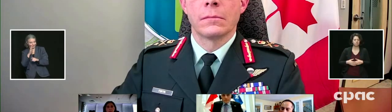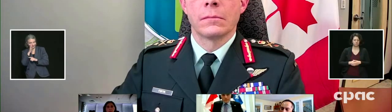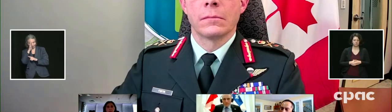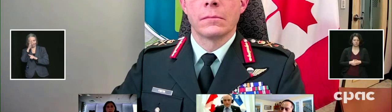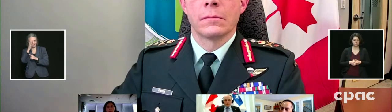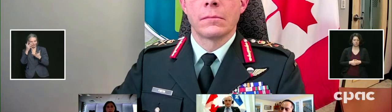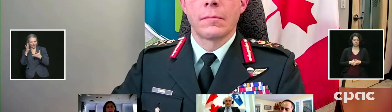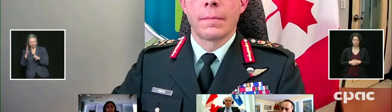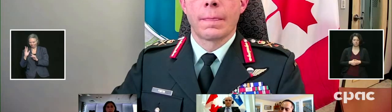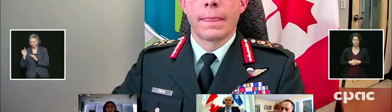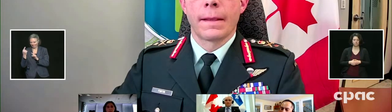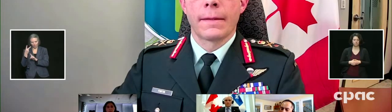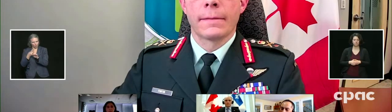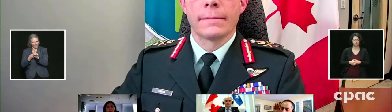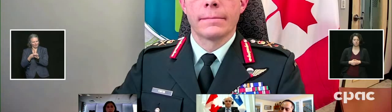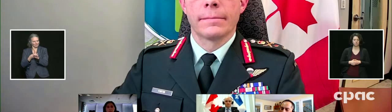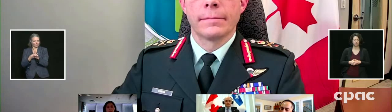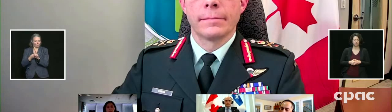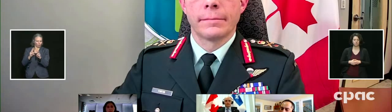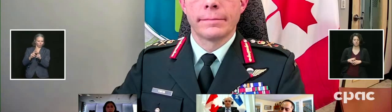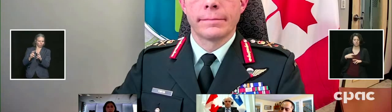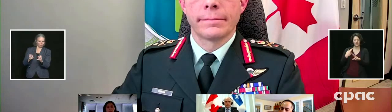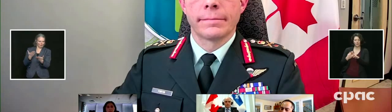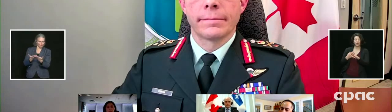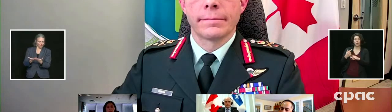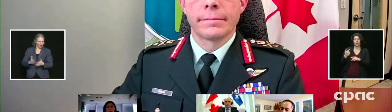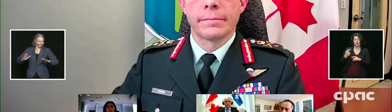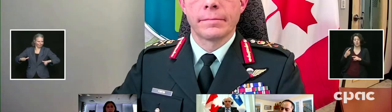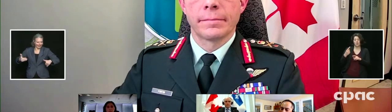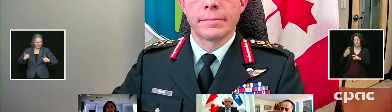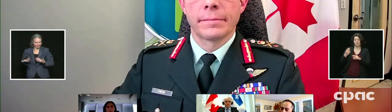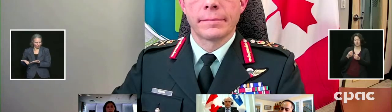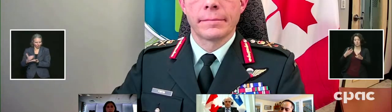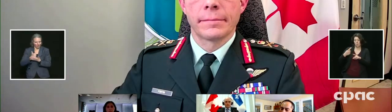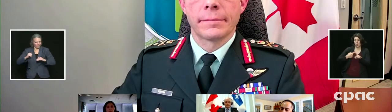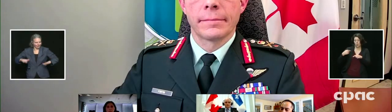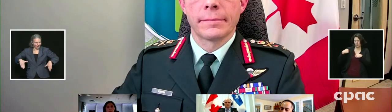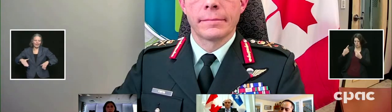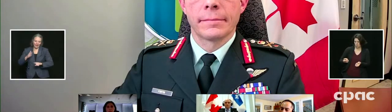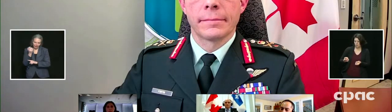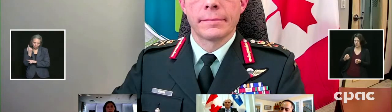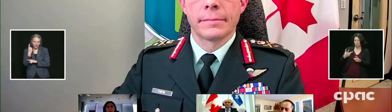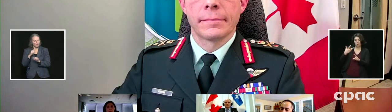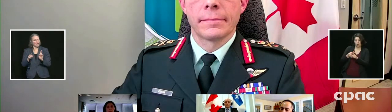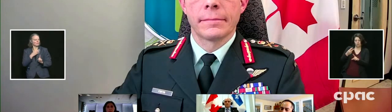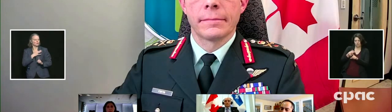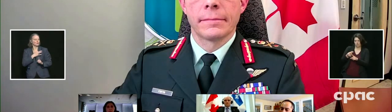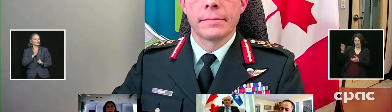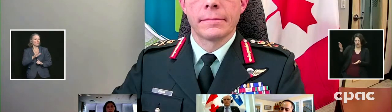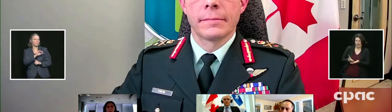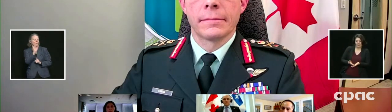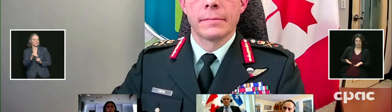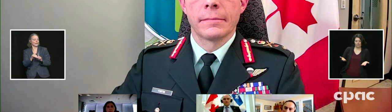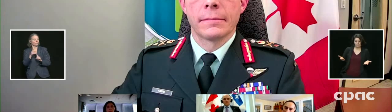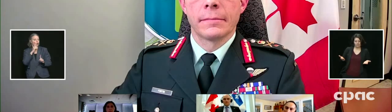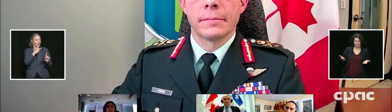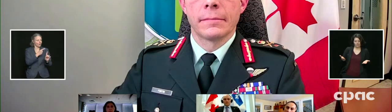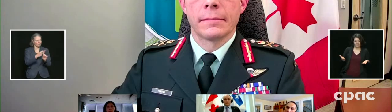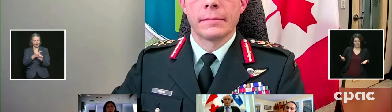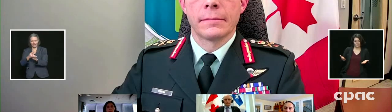might we expect to see the R number drop below 1? Can you provide your perspective on that, please?